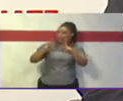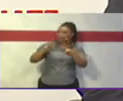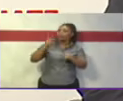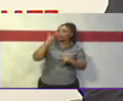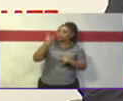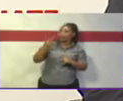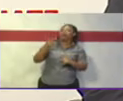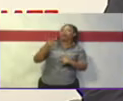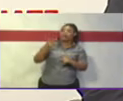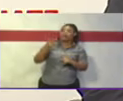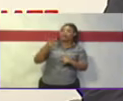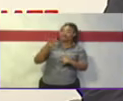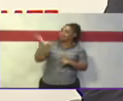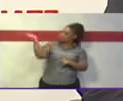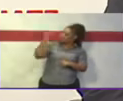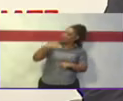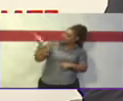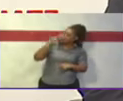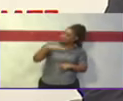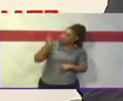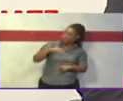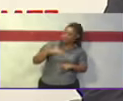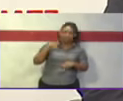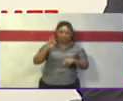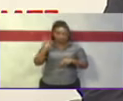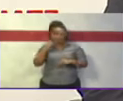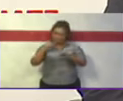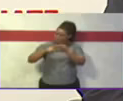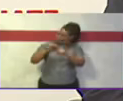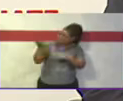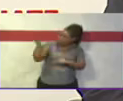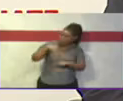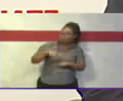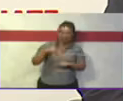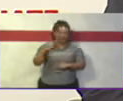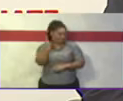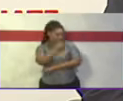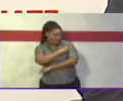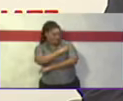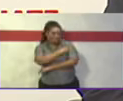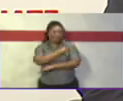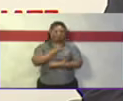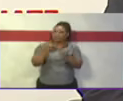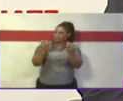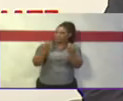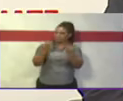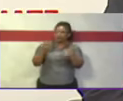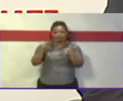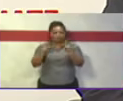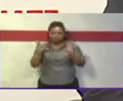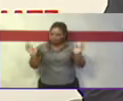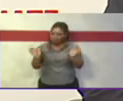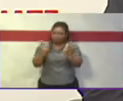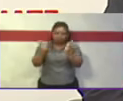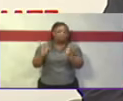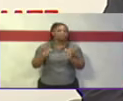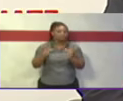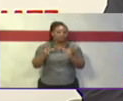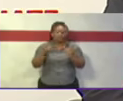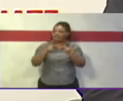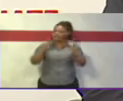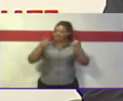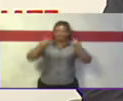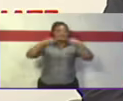own co-workers, by their peers and so on, to get vaccinated, and it is very successful in terms of